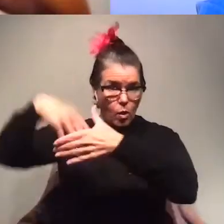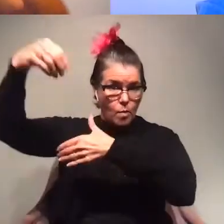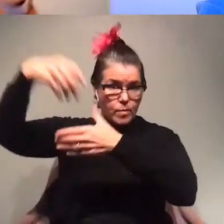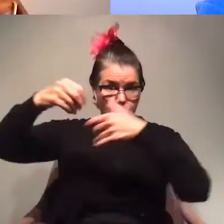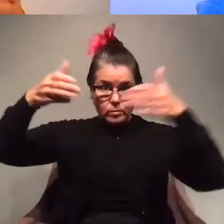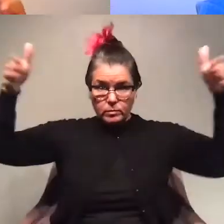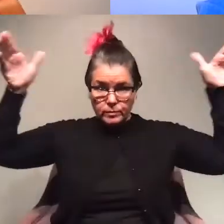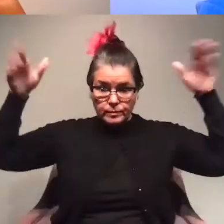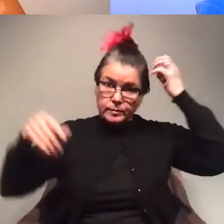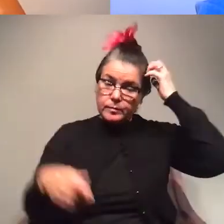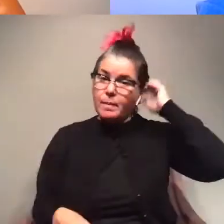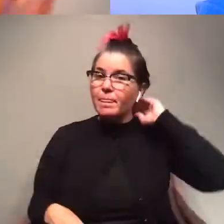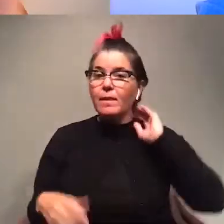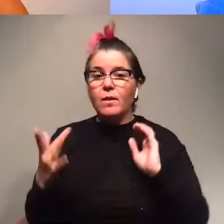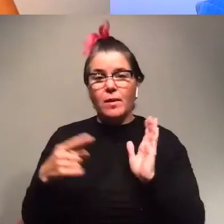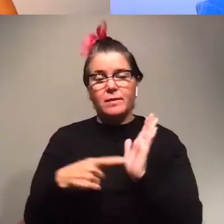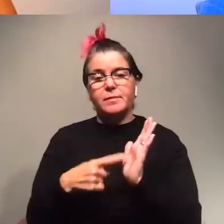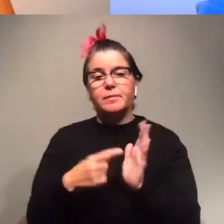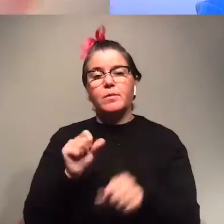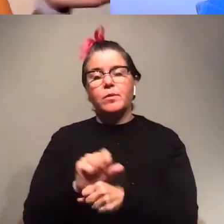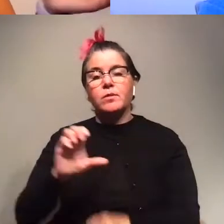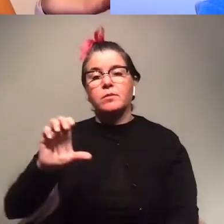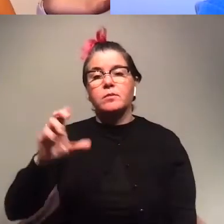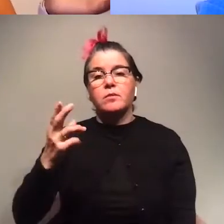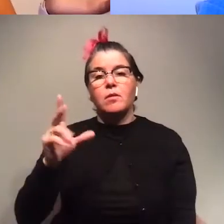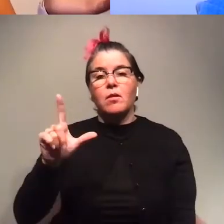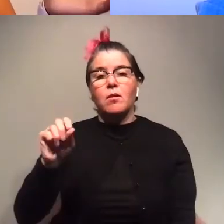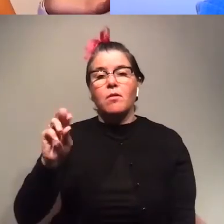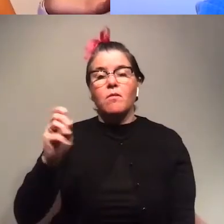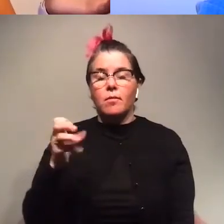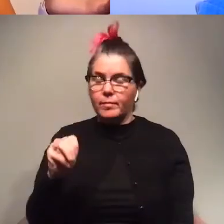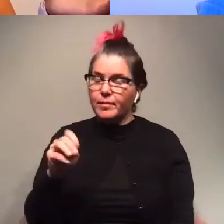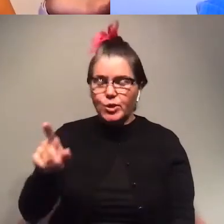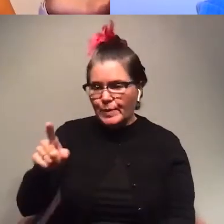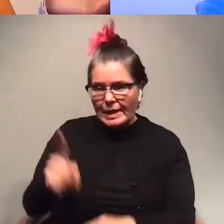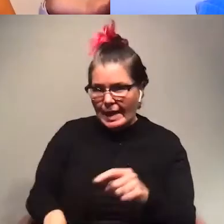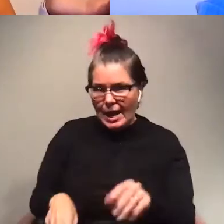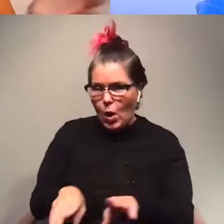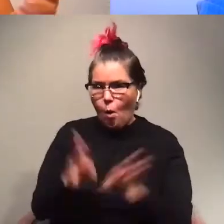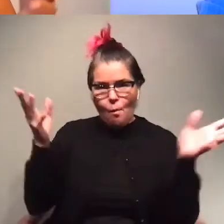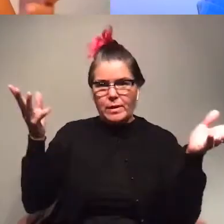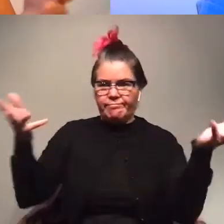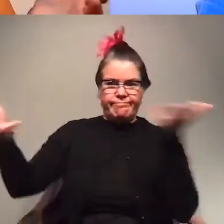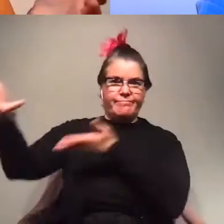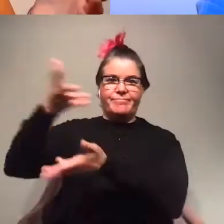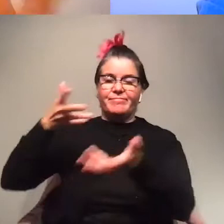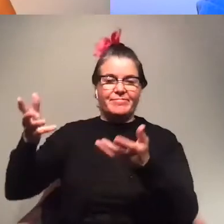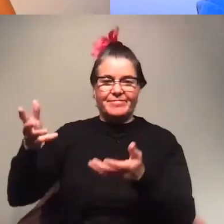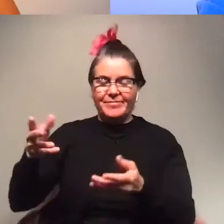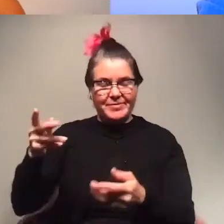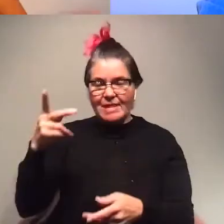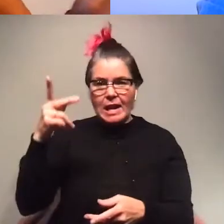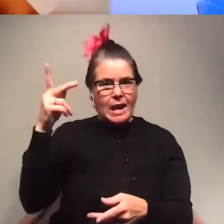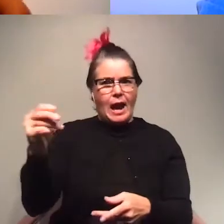out? Because sometimes I work with things like chloroform, and you definitely can't do that in the open air. That is knockout gas.